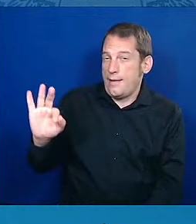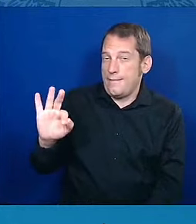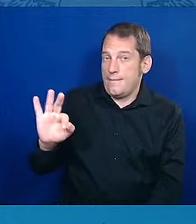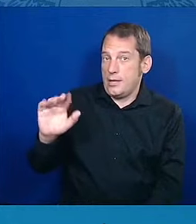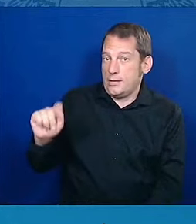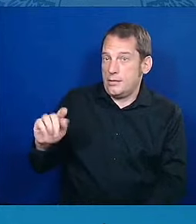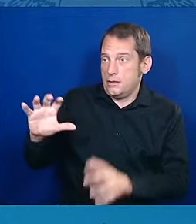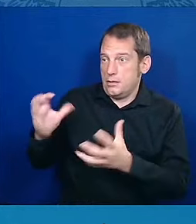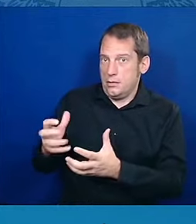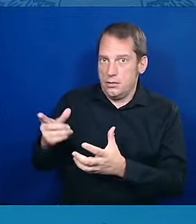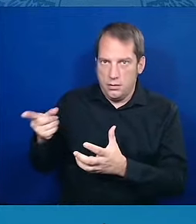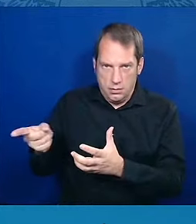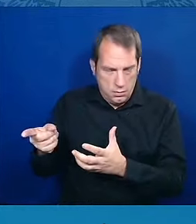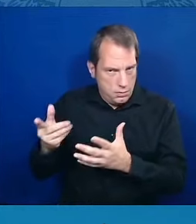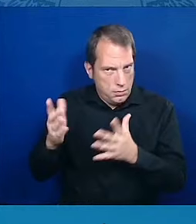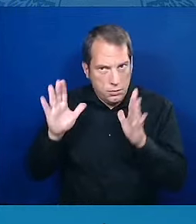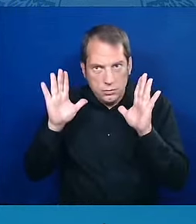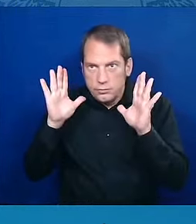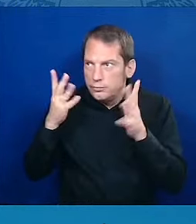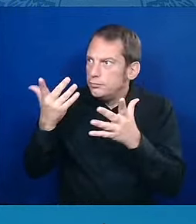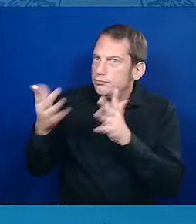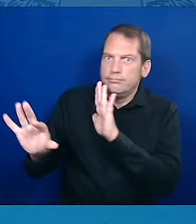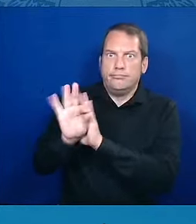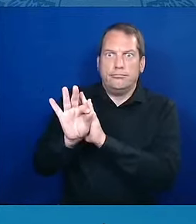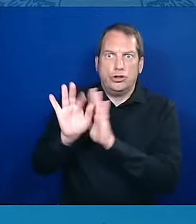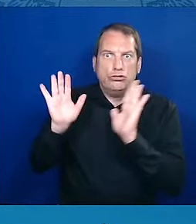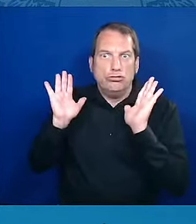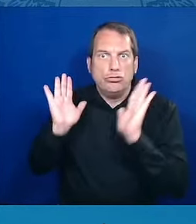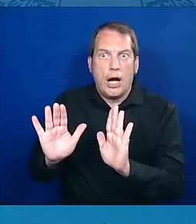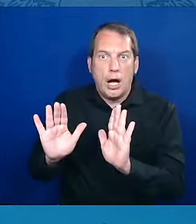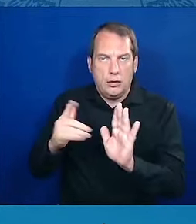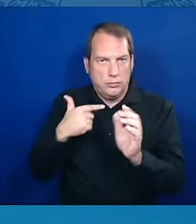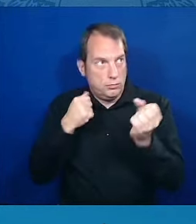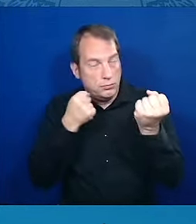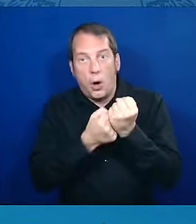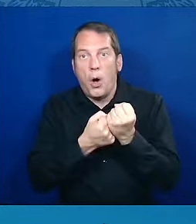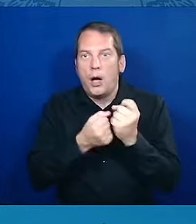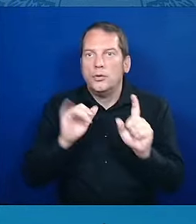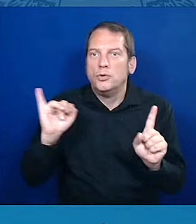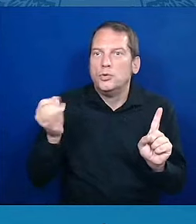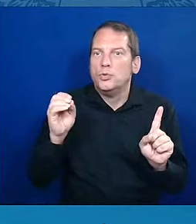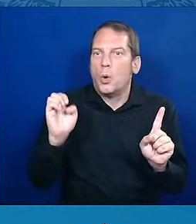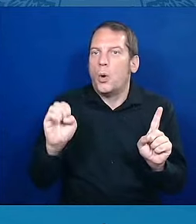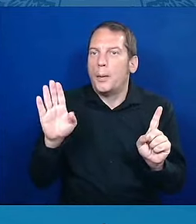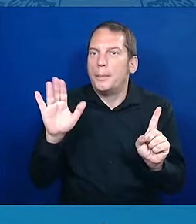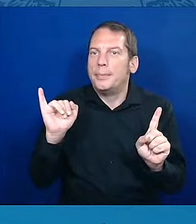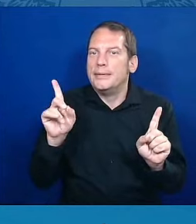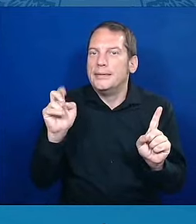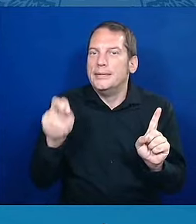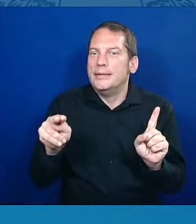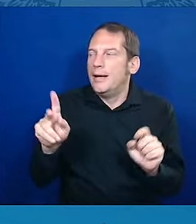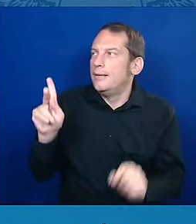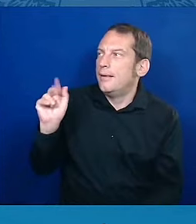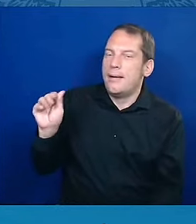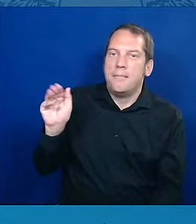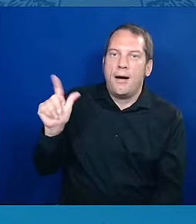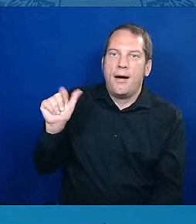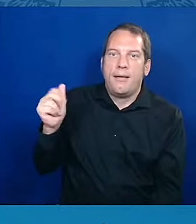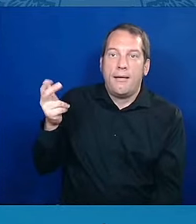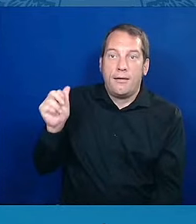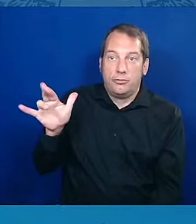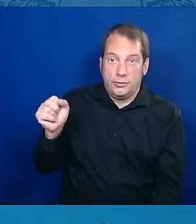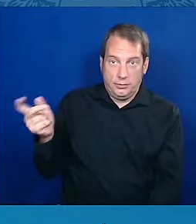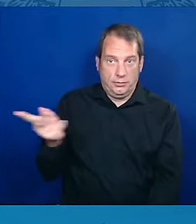supported Joe Biden and Kamala Harris as the leaders best prepared to lead our